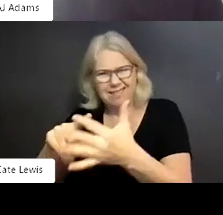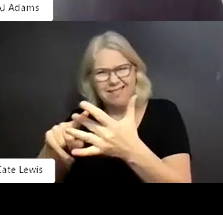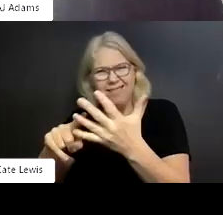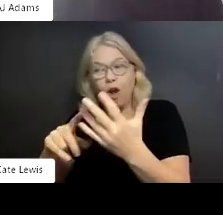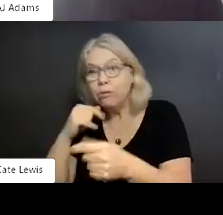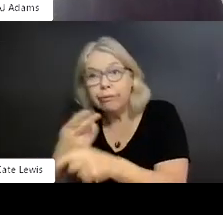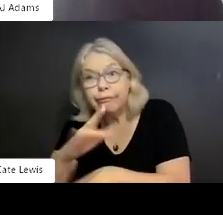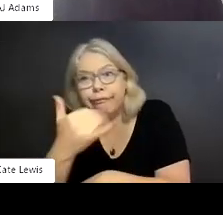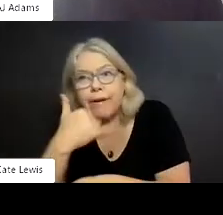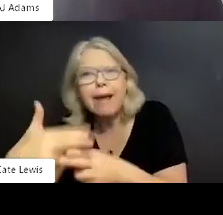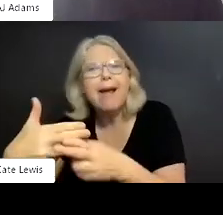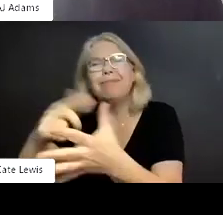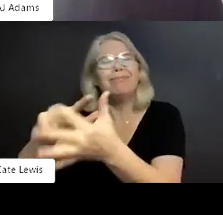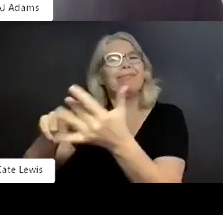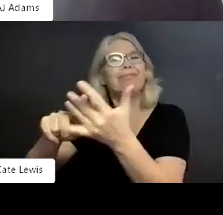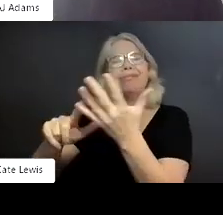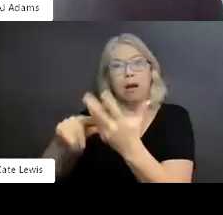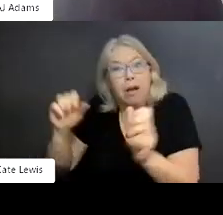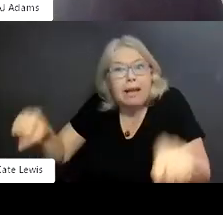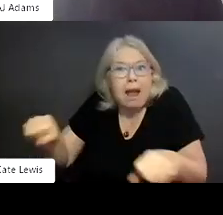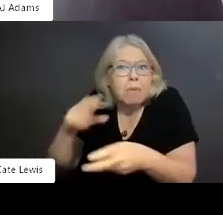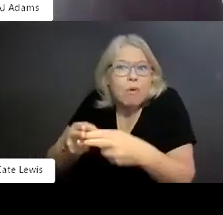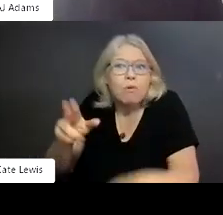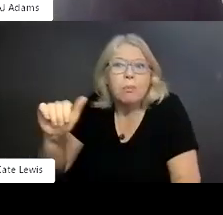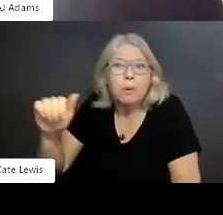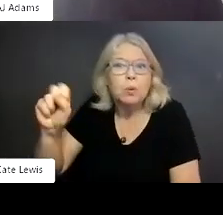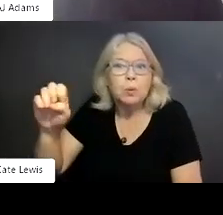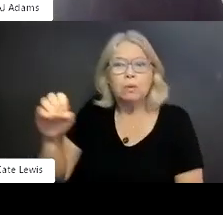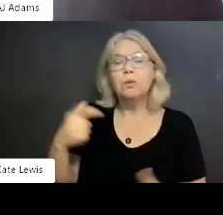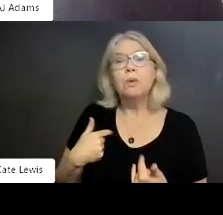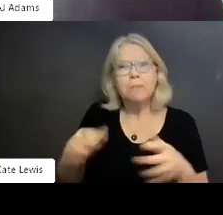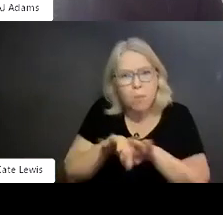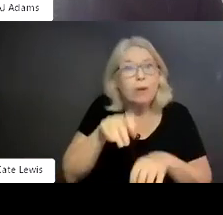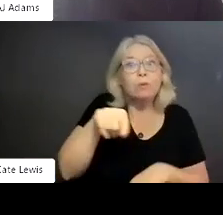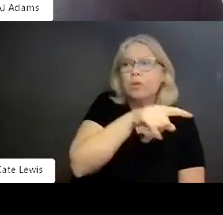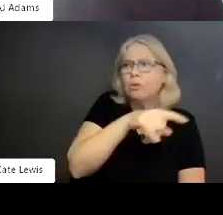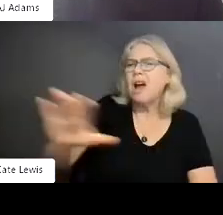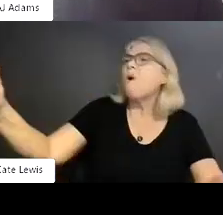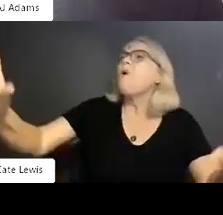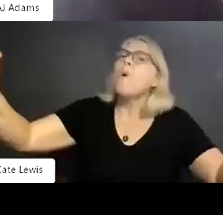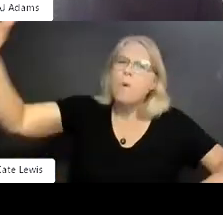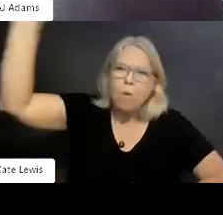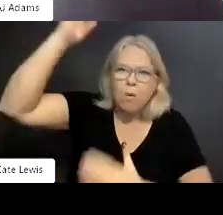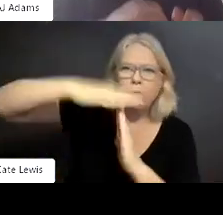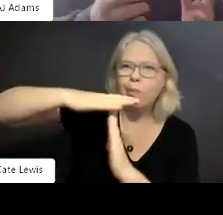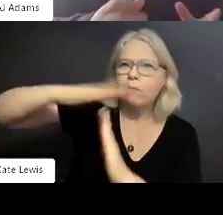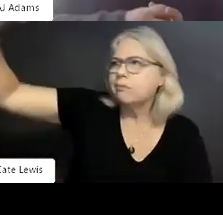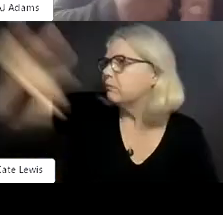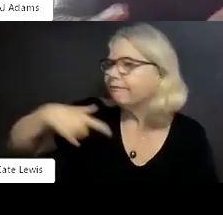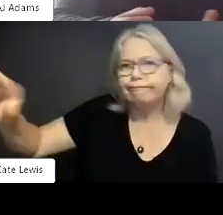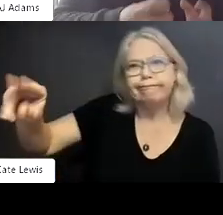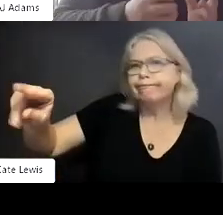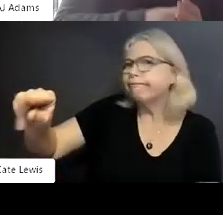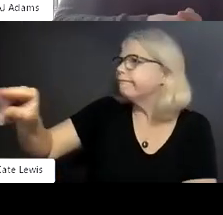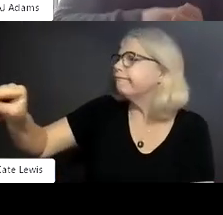important to make sure that you are calling it out and making sure that you are supporting people living with dementia, as it is more